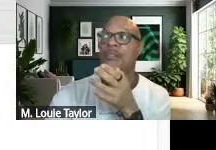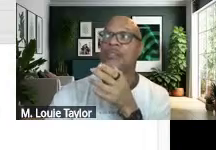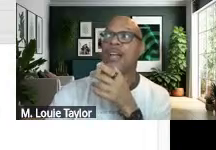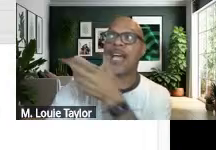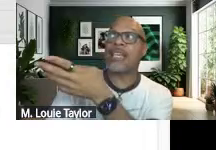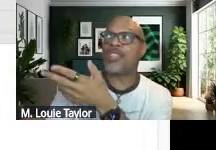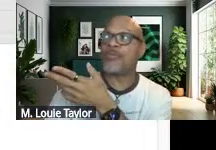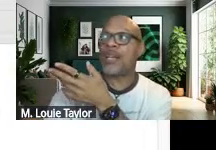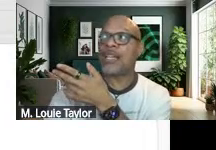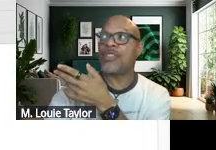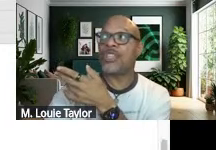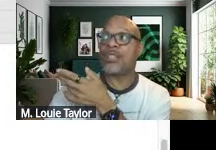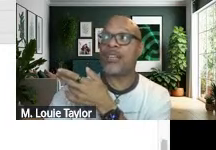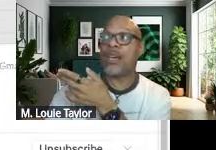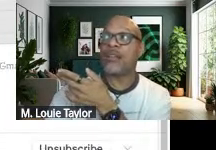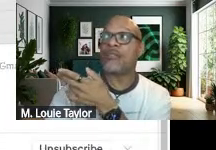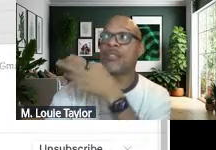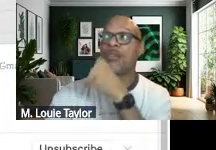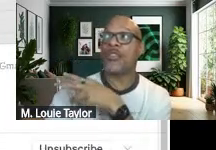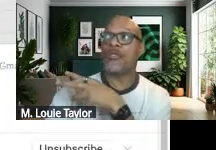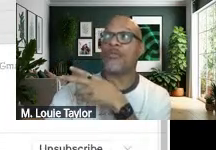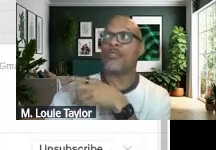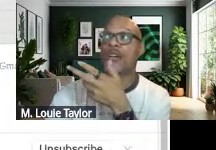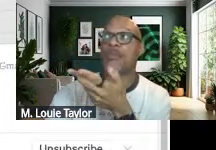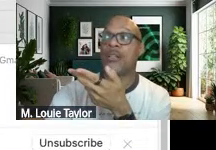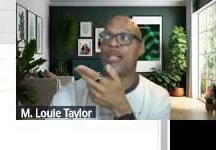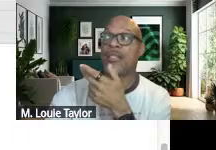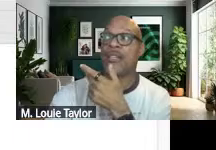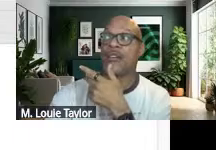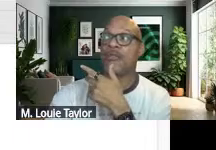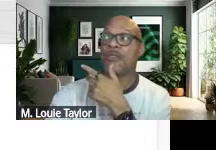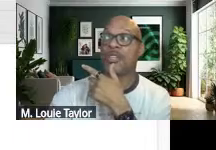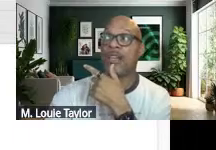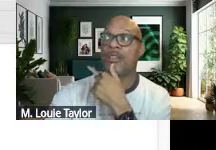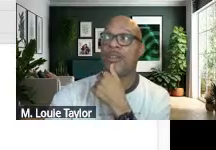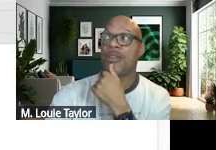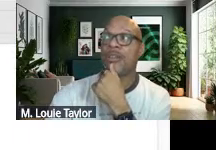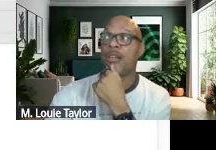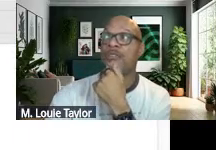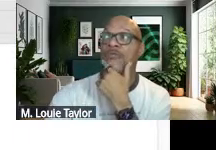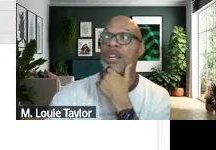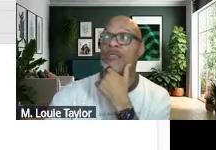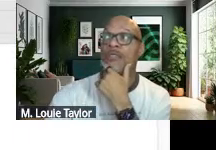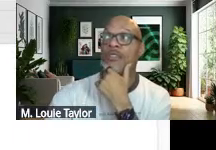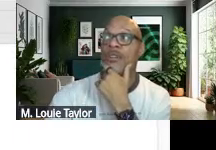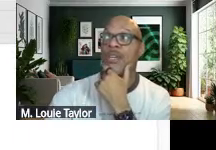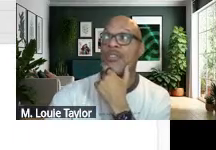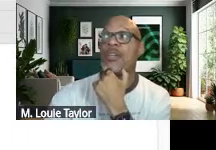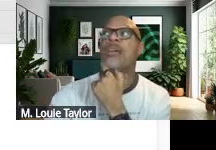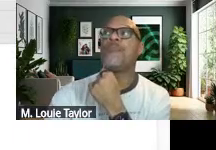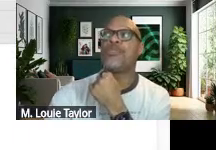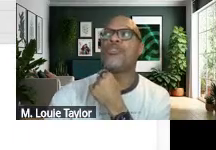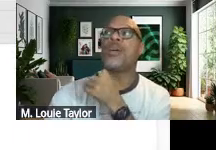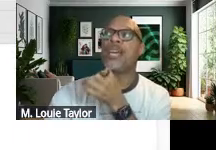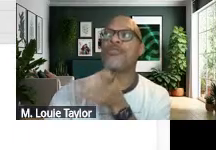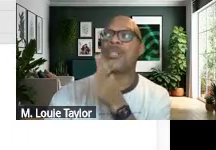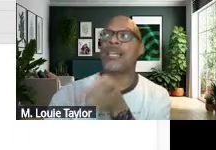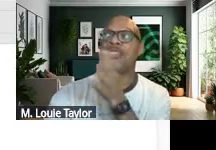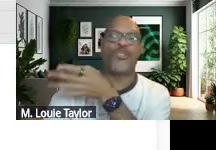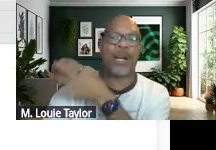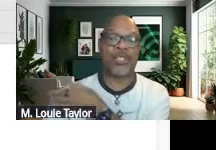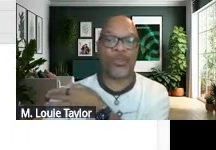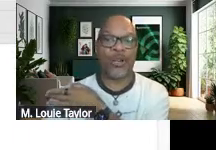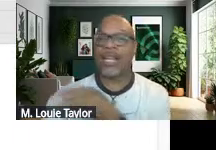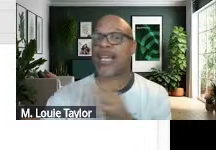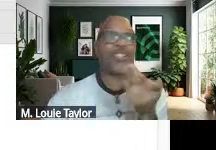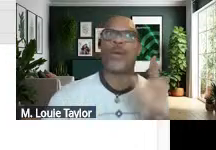7, I get this email coming through talking about Lisa and her change, ready for your own comeback story. Boom. Here's the link